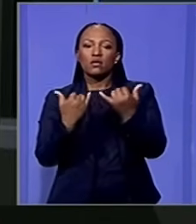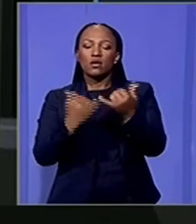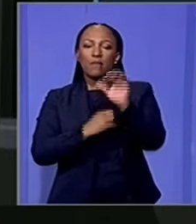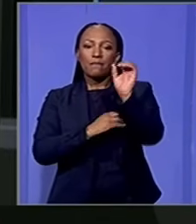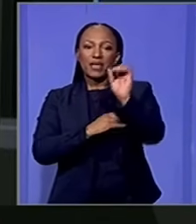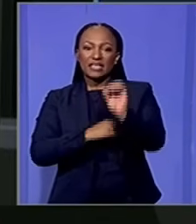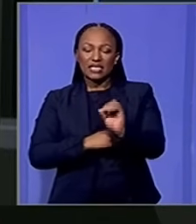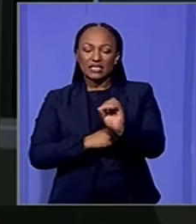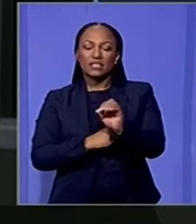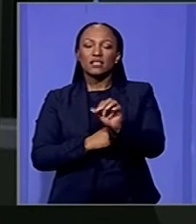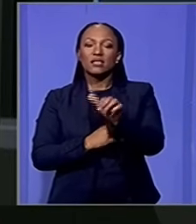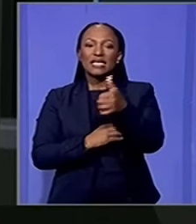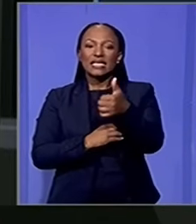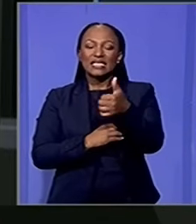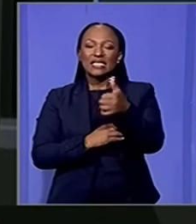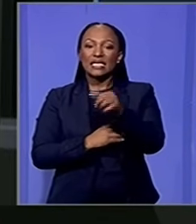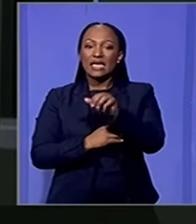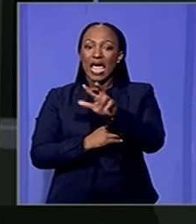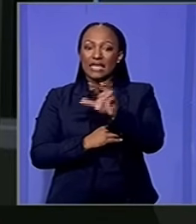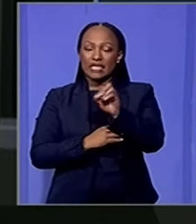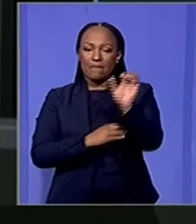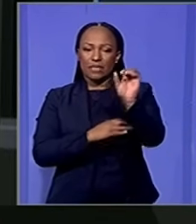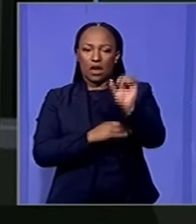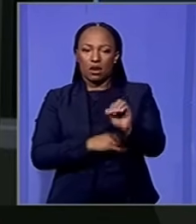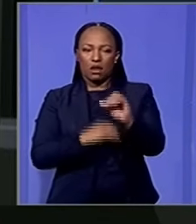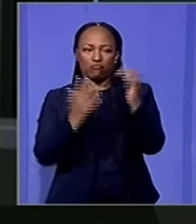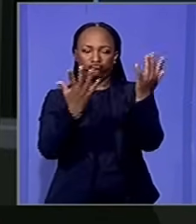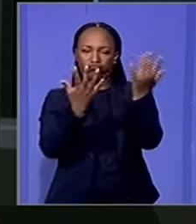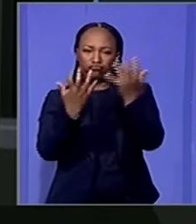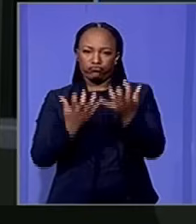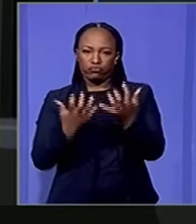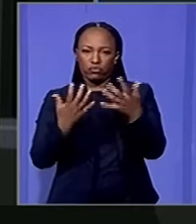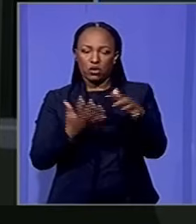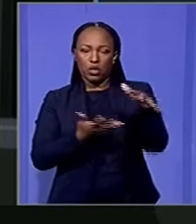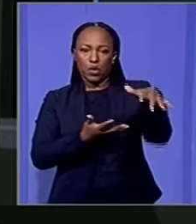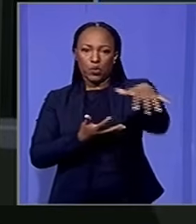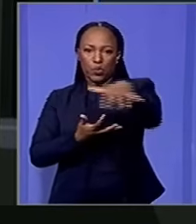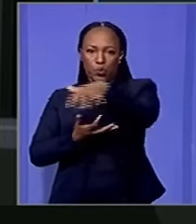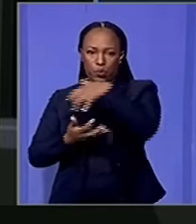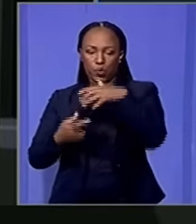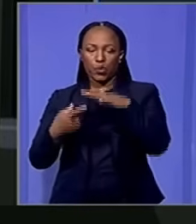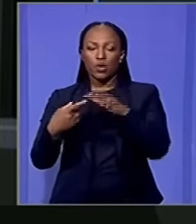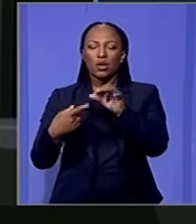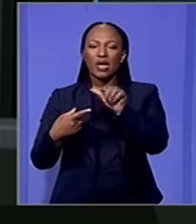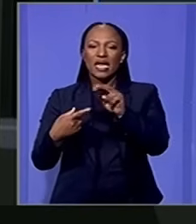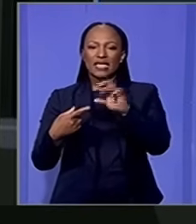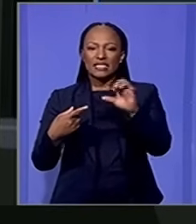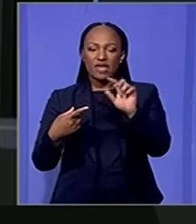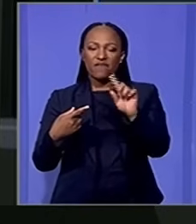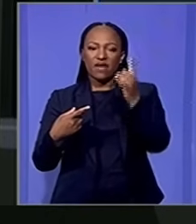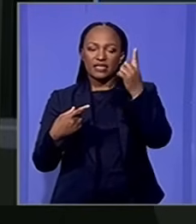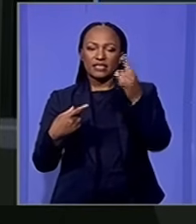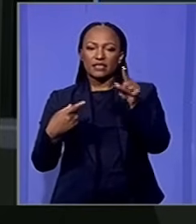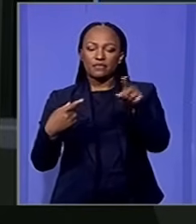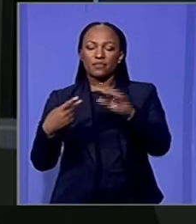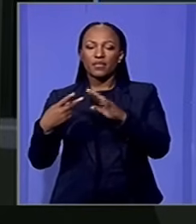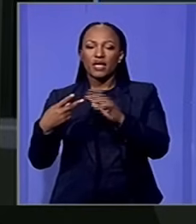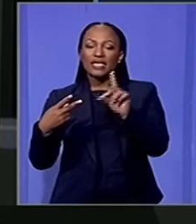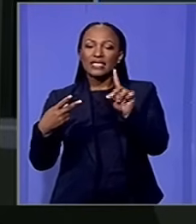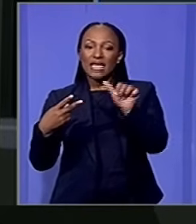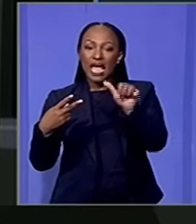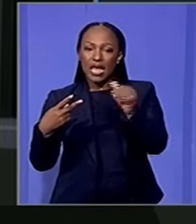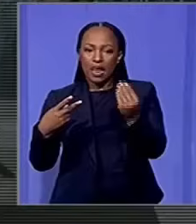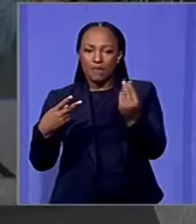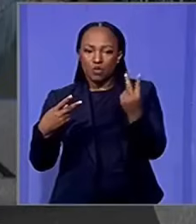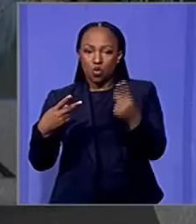diperesente tše masomeseswai bjale ka ge re lebeletše ANC le yona šiwe e diedile pele DA e maemong wa bobedi